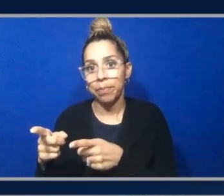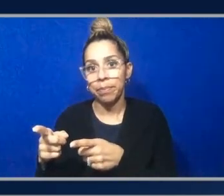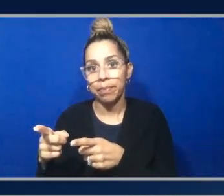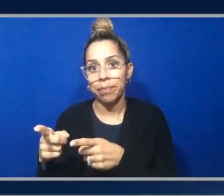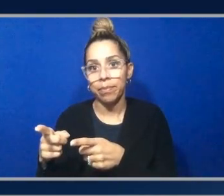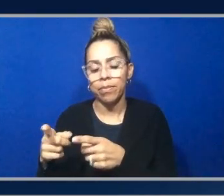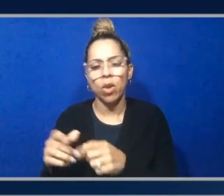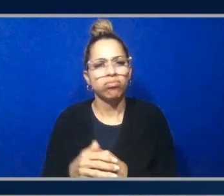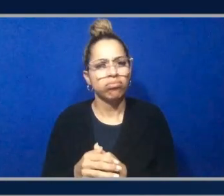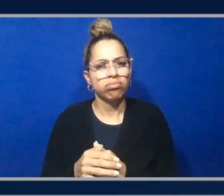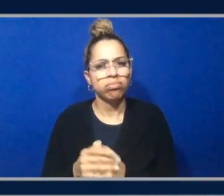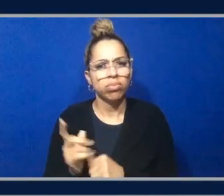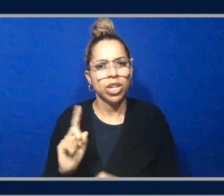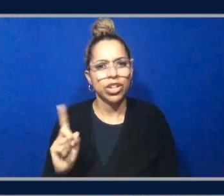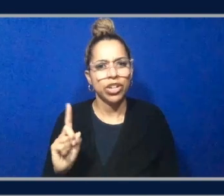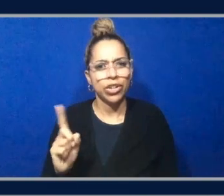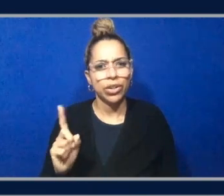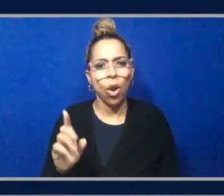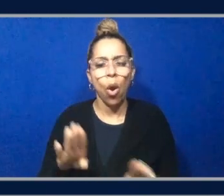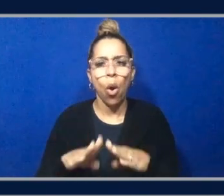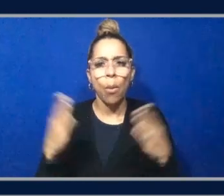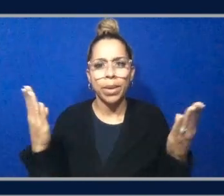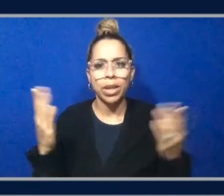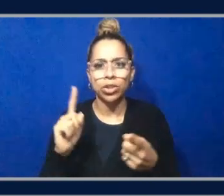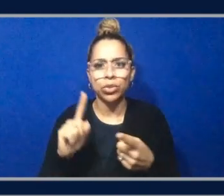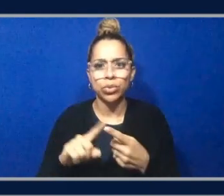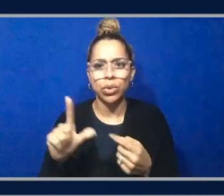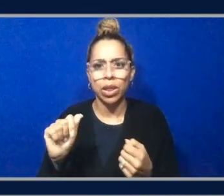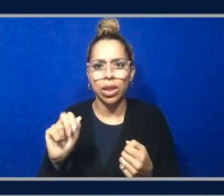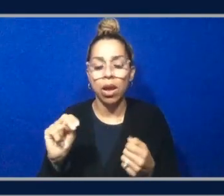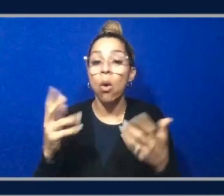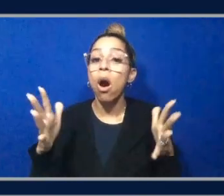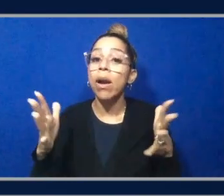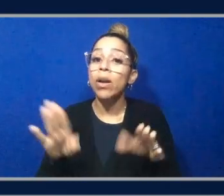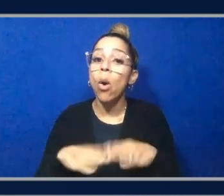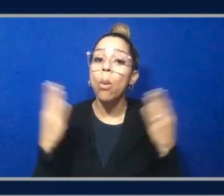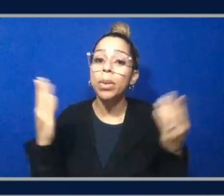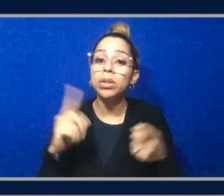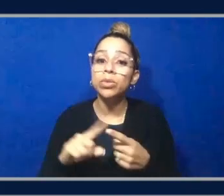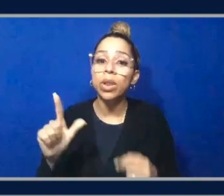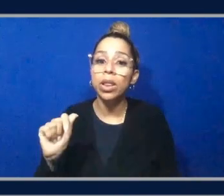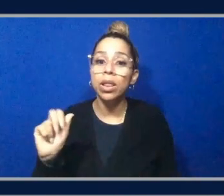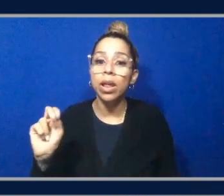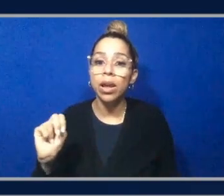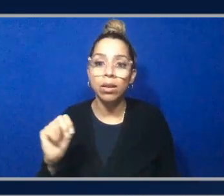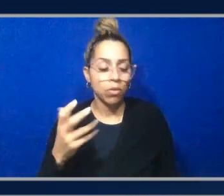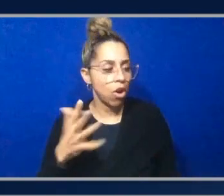Oh wait, where is it? Open to LAN. It's already open to LAN. It's open to LAN, yes. Yeah, that's right.